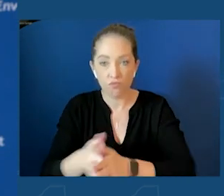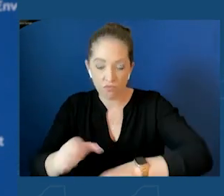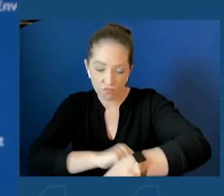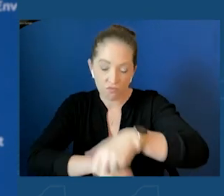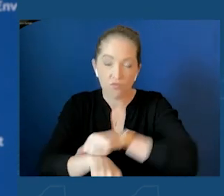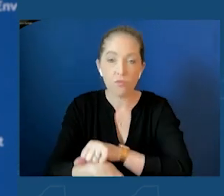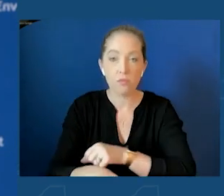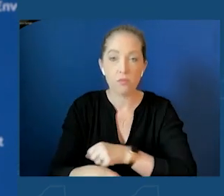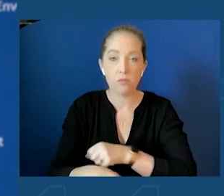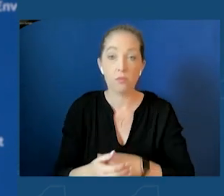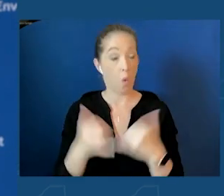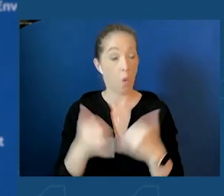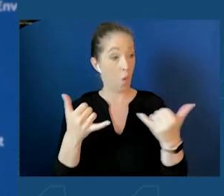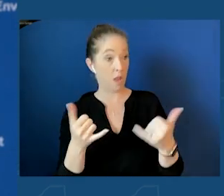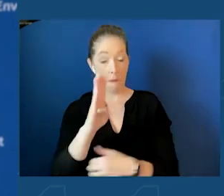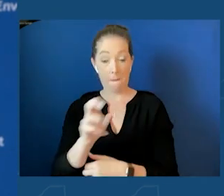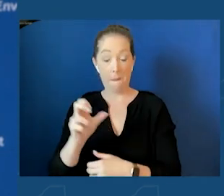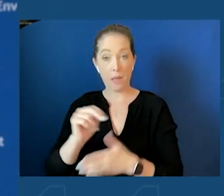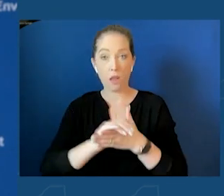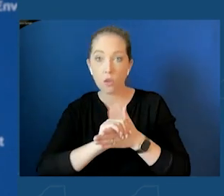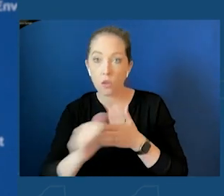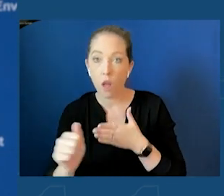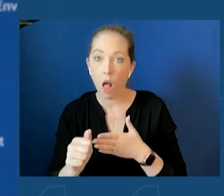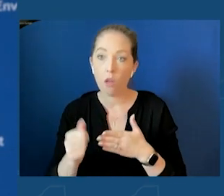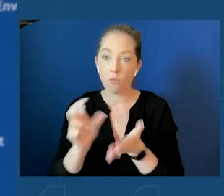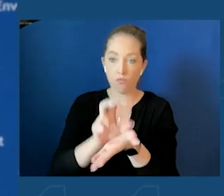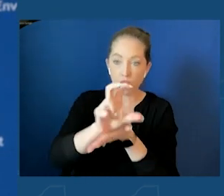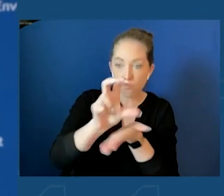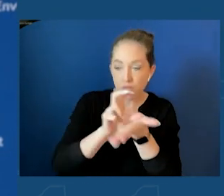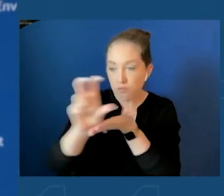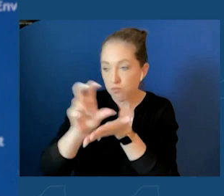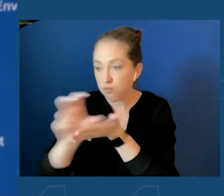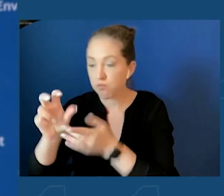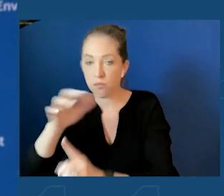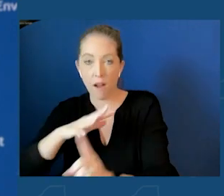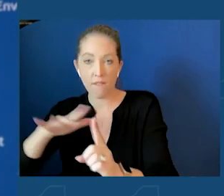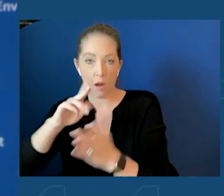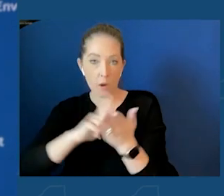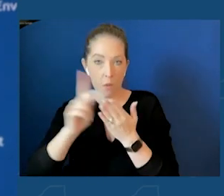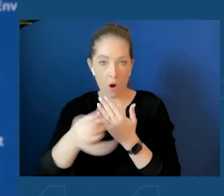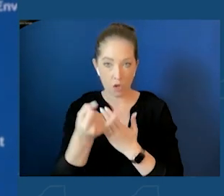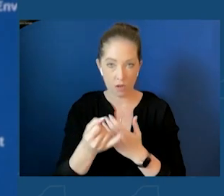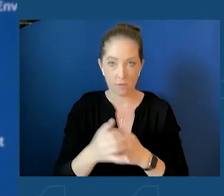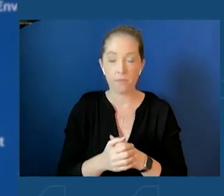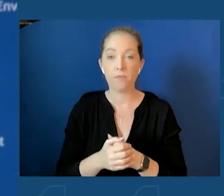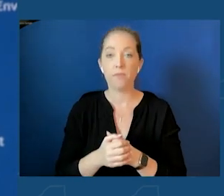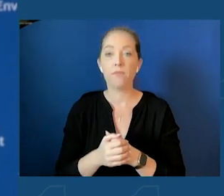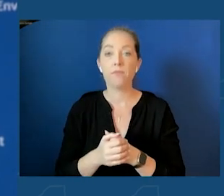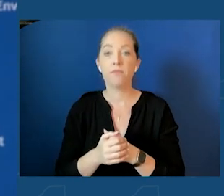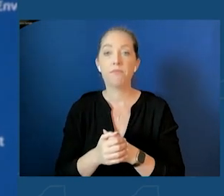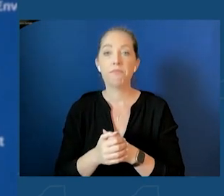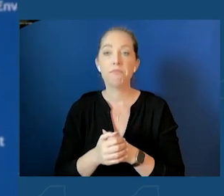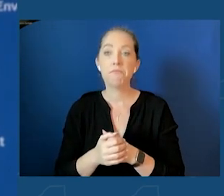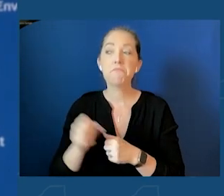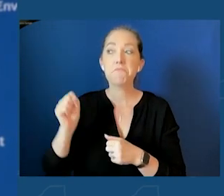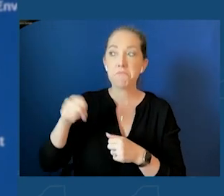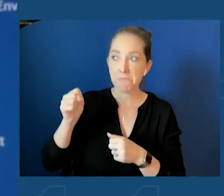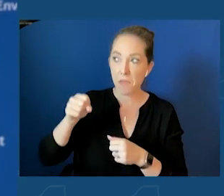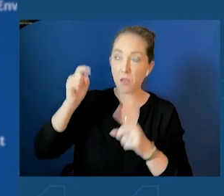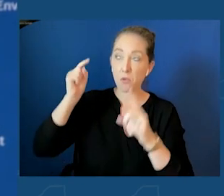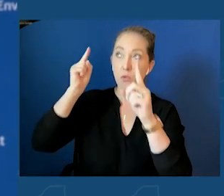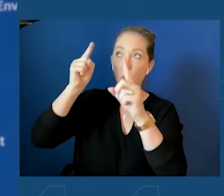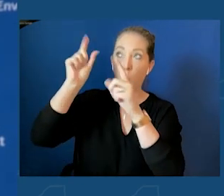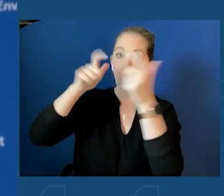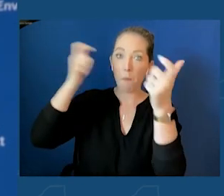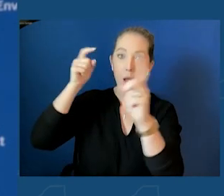to invest in critical environmental and community projects. And yes, it was bold and it was ambitious. There was a plan to have a $3